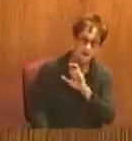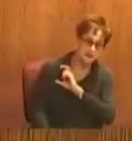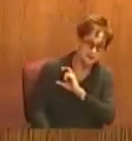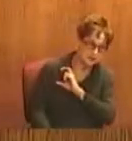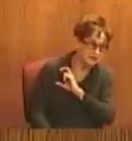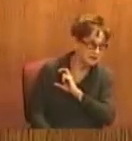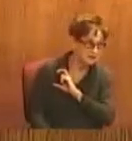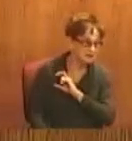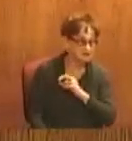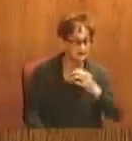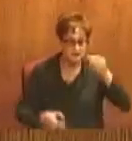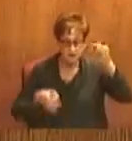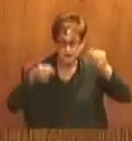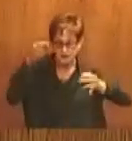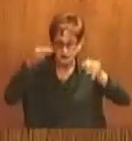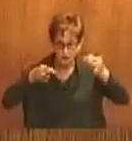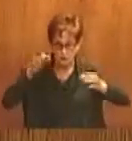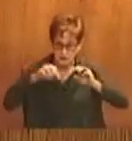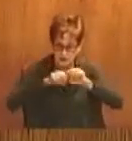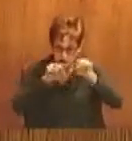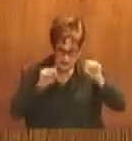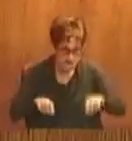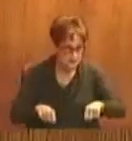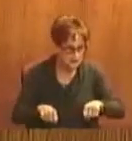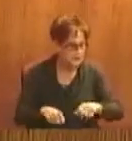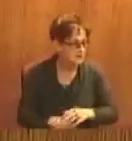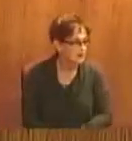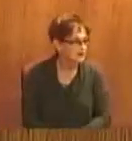the judicial system in America was